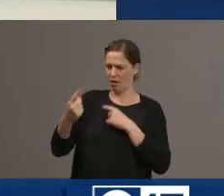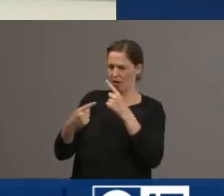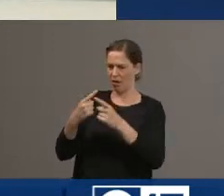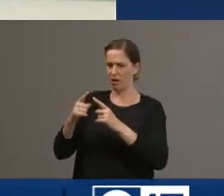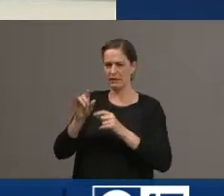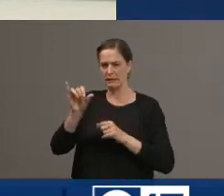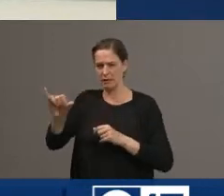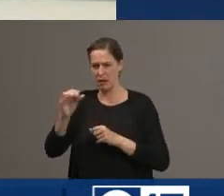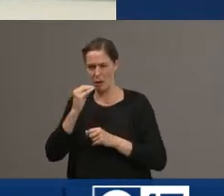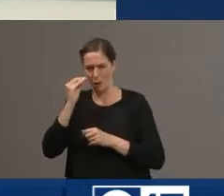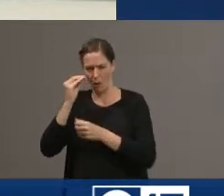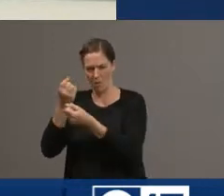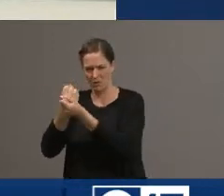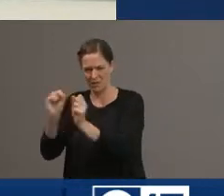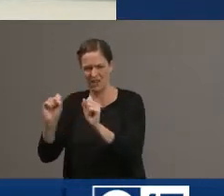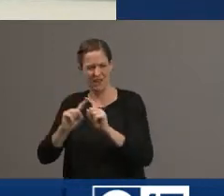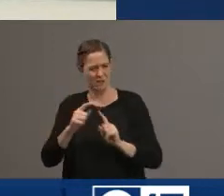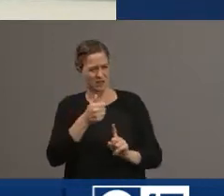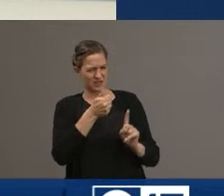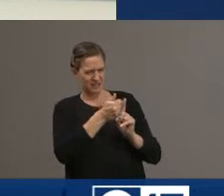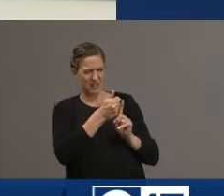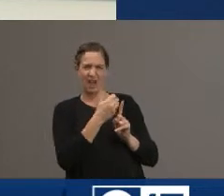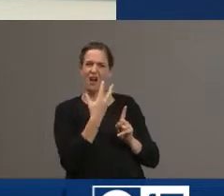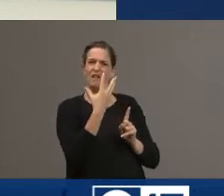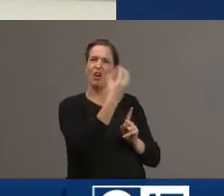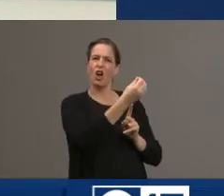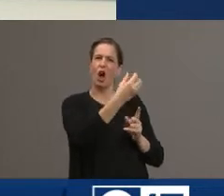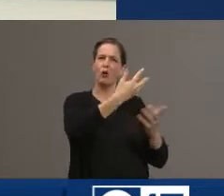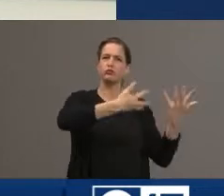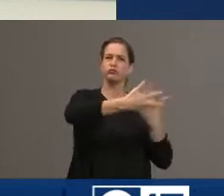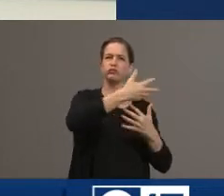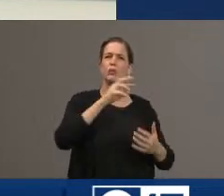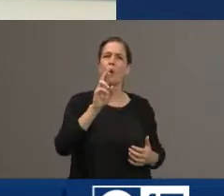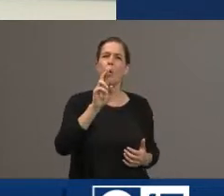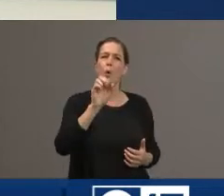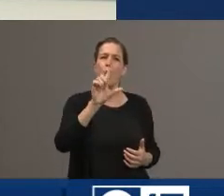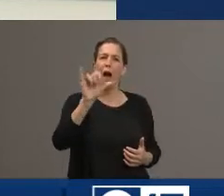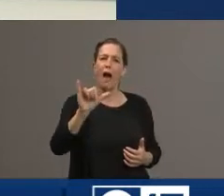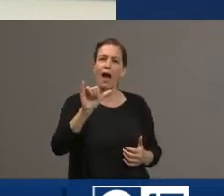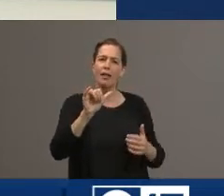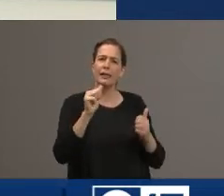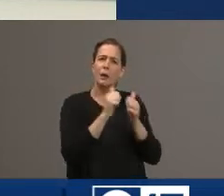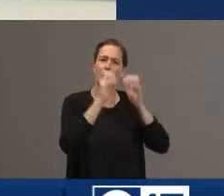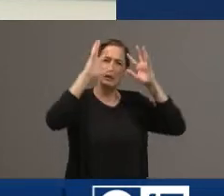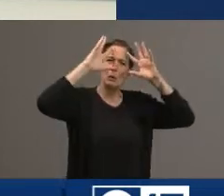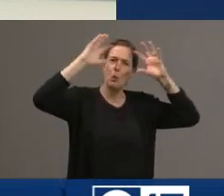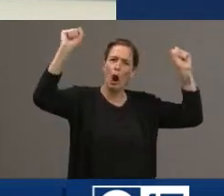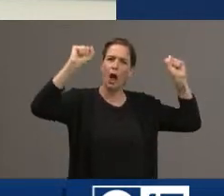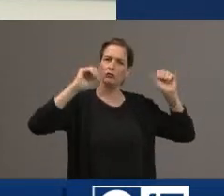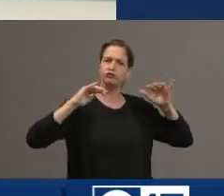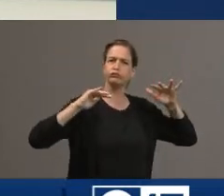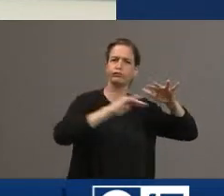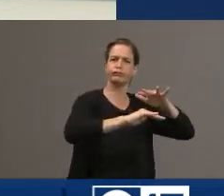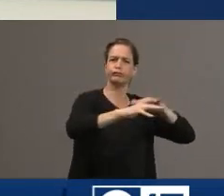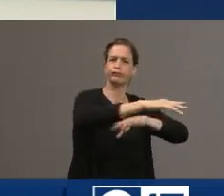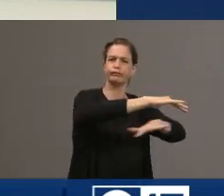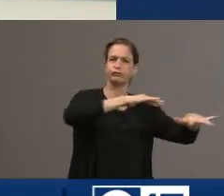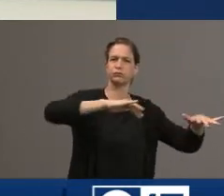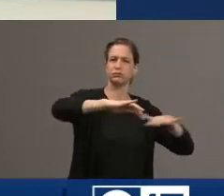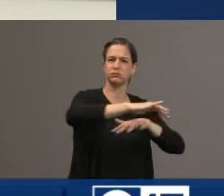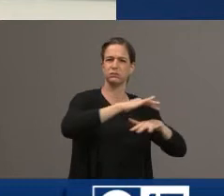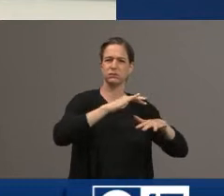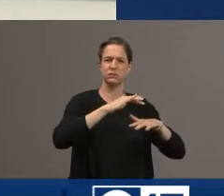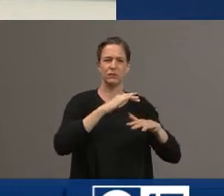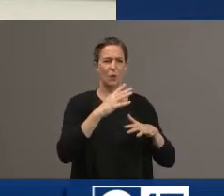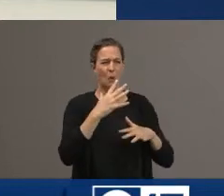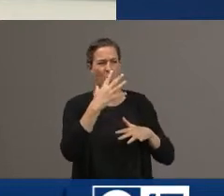3,000 people. You were seen at state dinners in a group of over 10 people. How does that lead